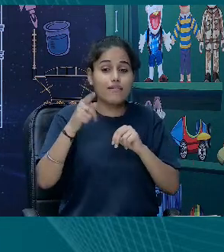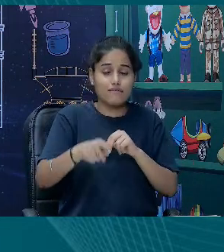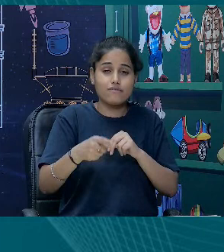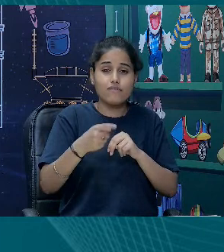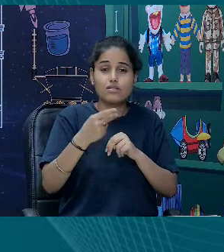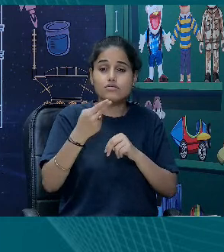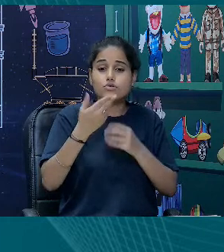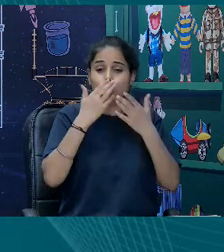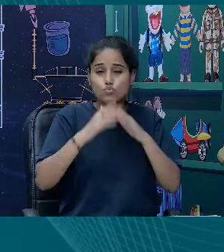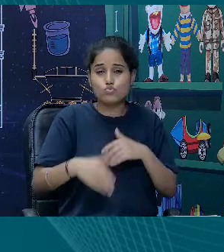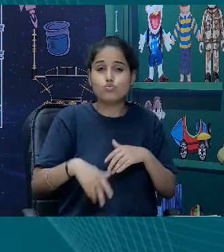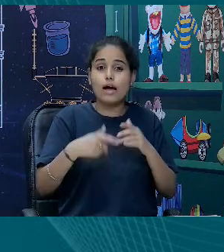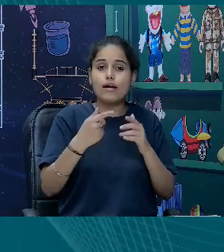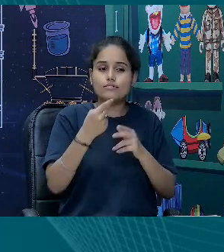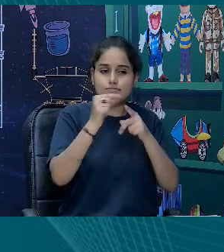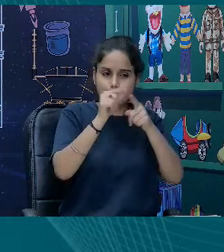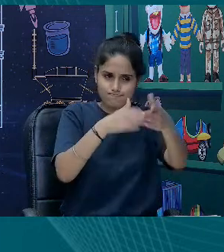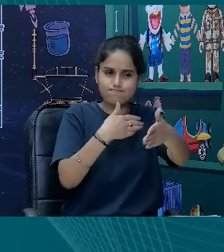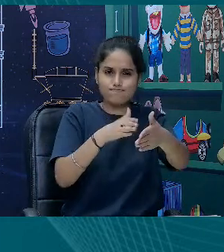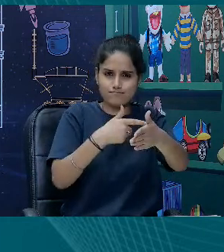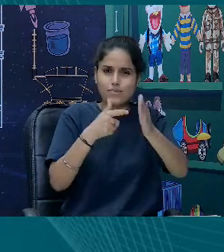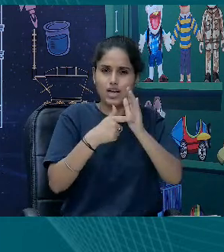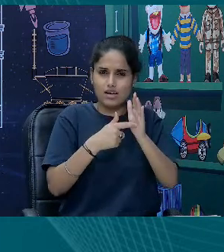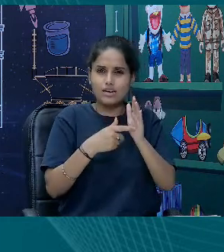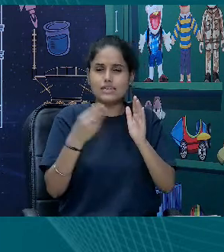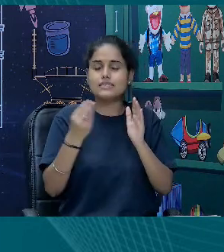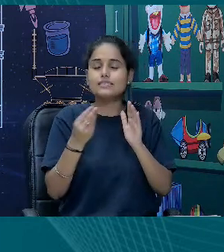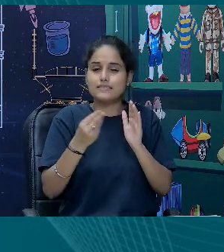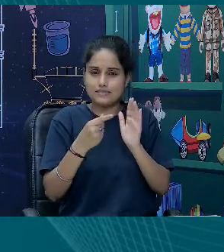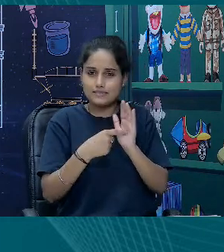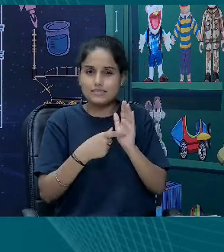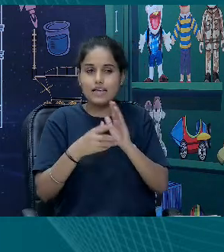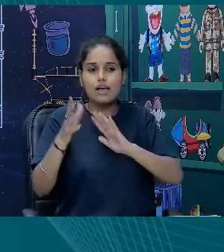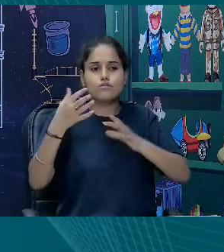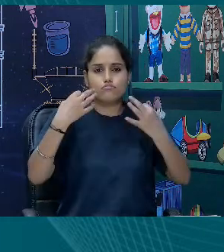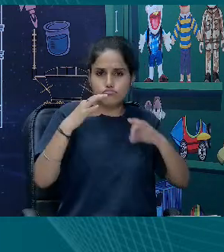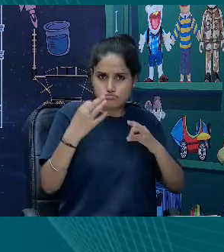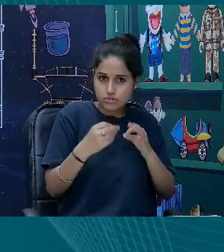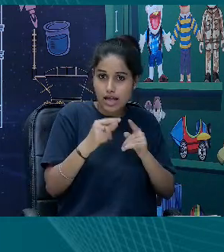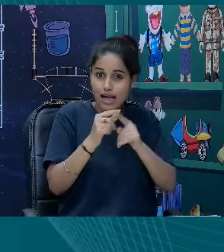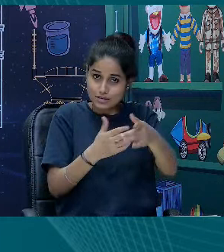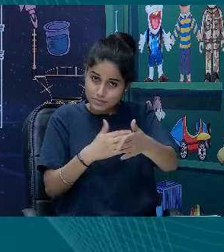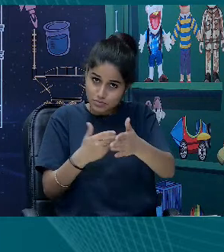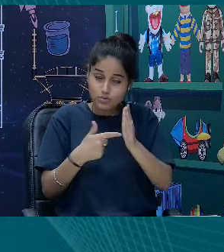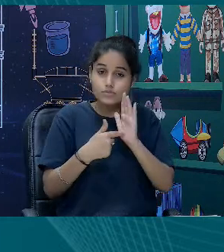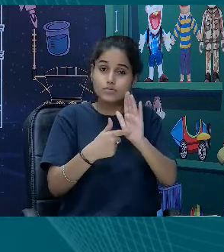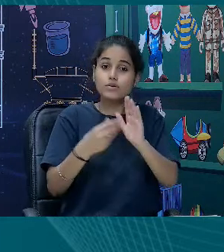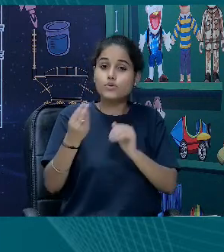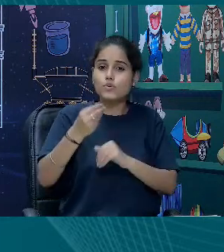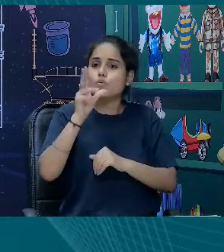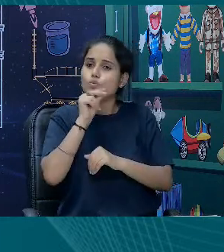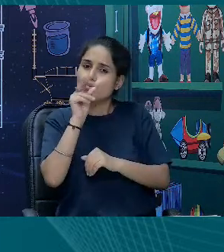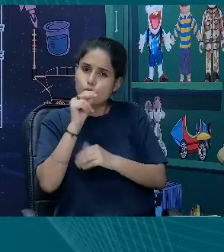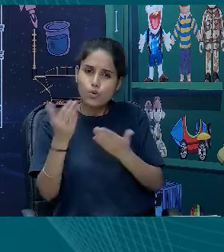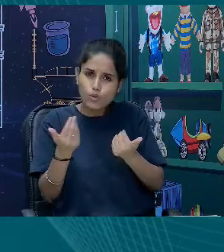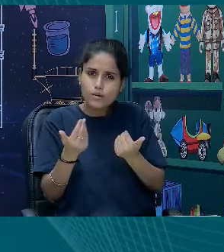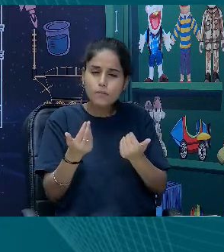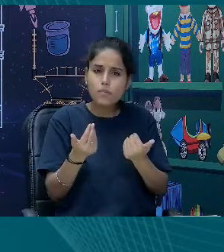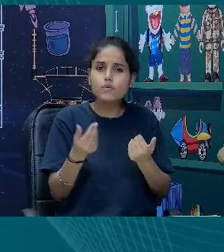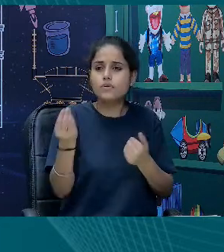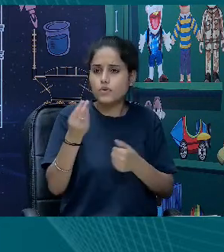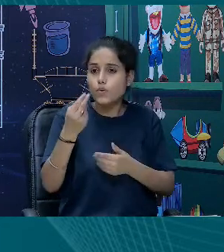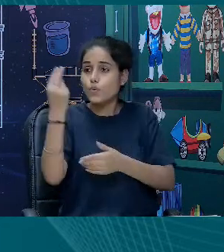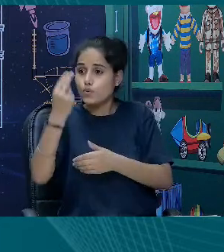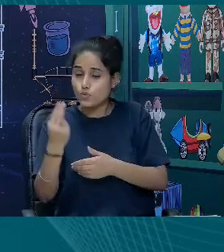the child to perform the poem. Some can dance with the poem, some can, speak, some other can,